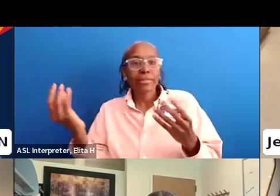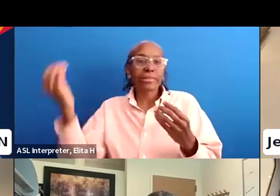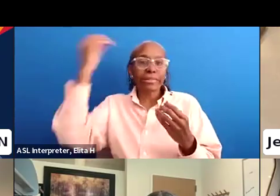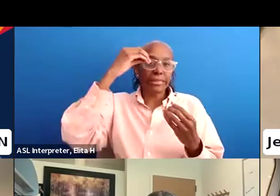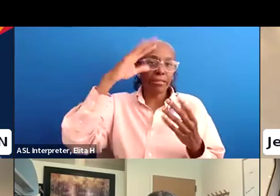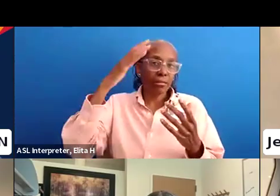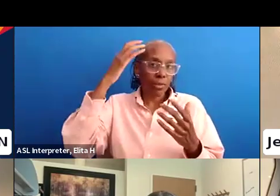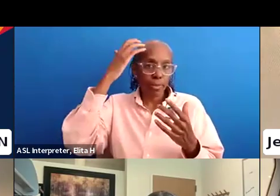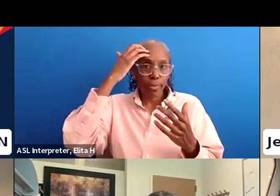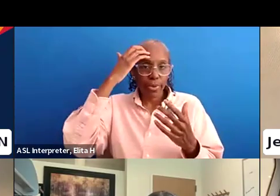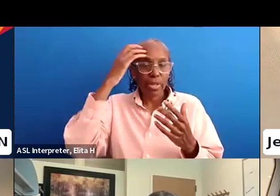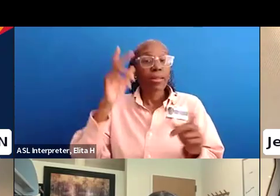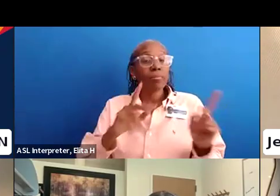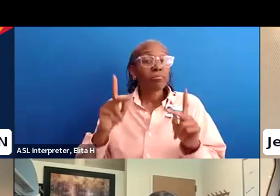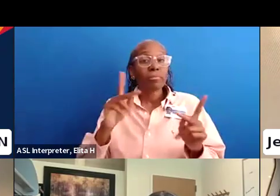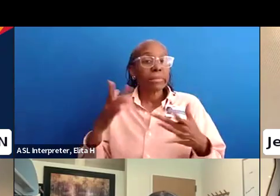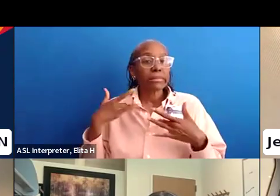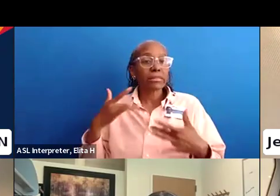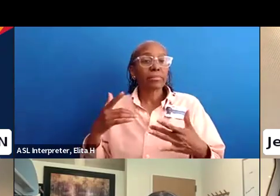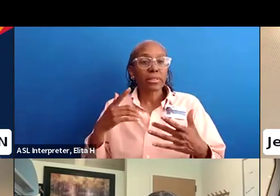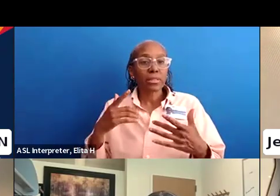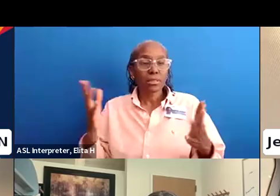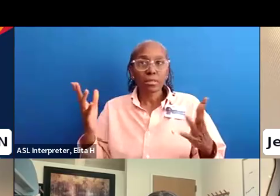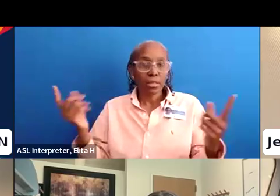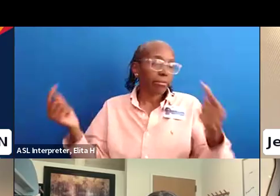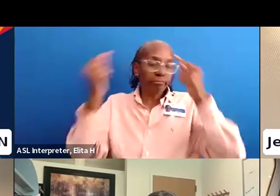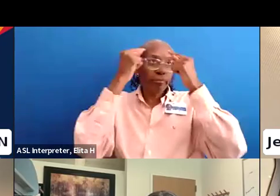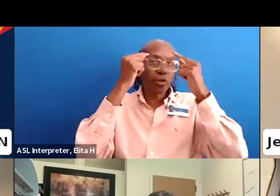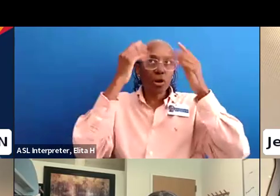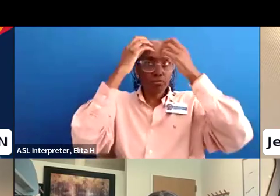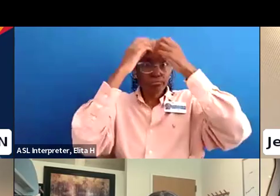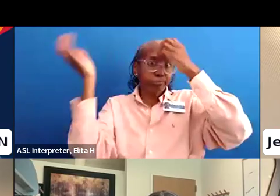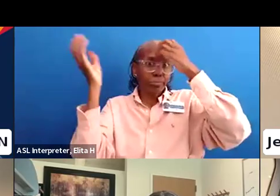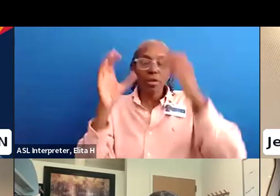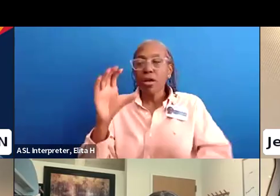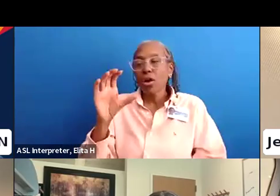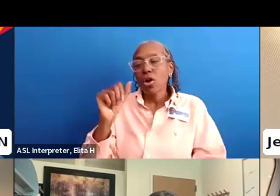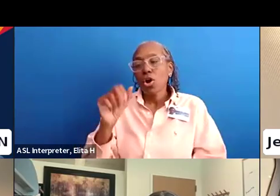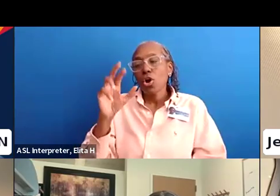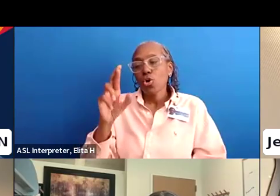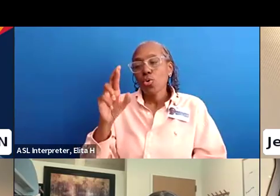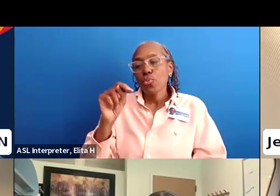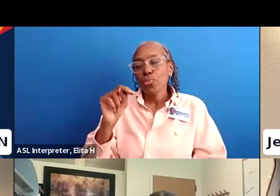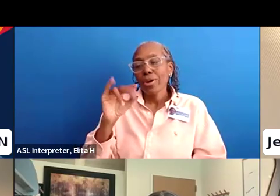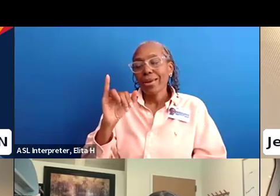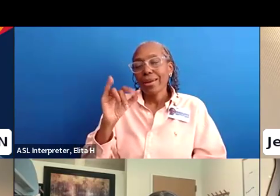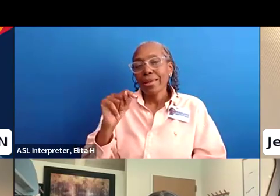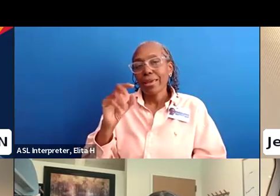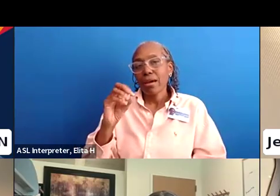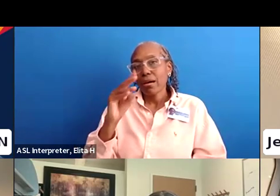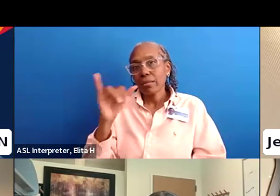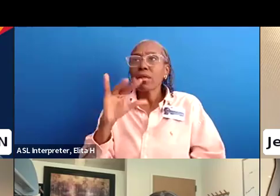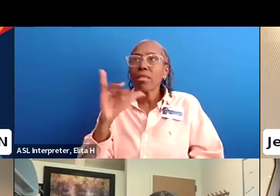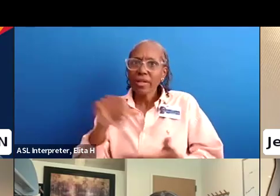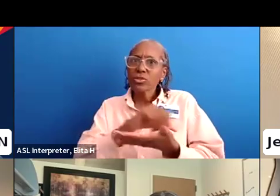because people normally go right to the craniotomy and oh, I don't know if I want that. And that surgery is a